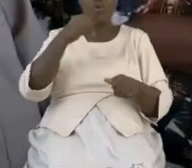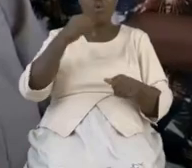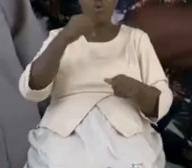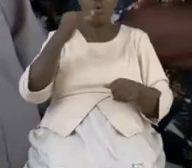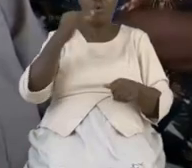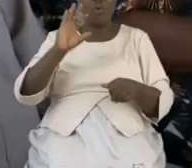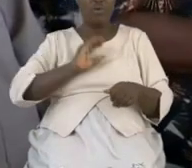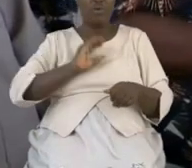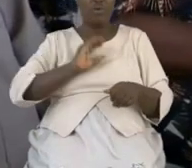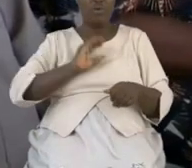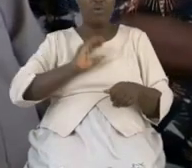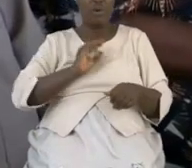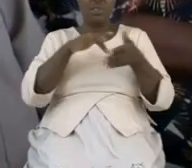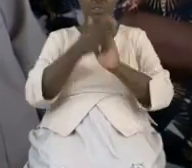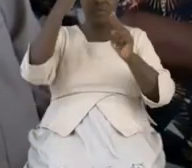name.